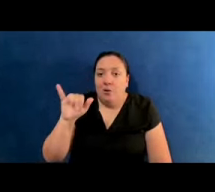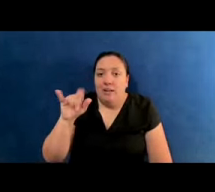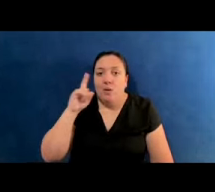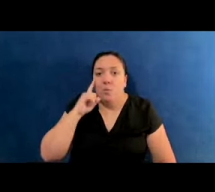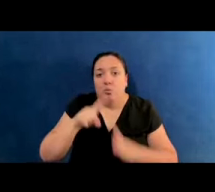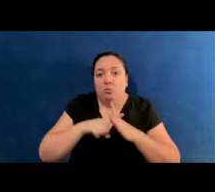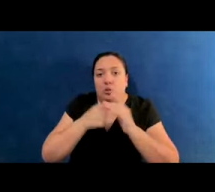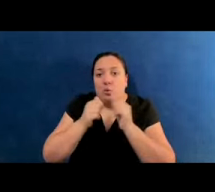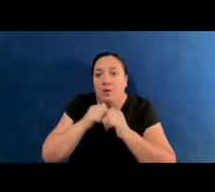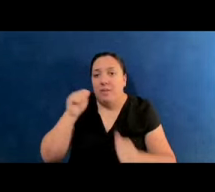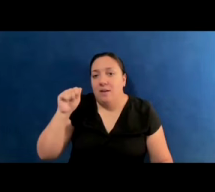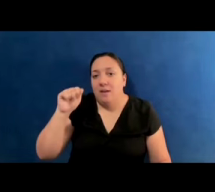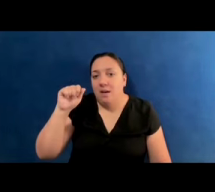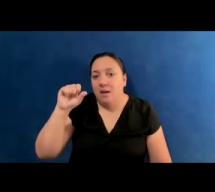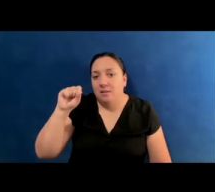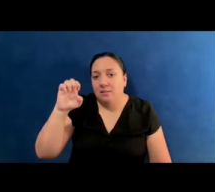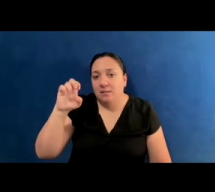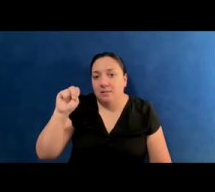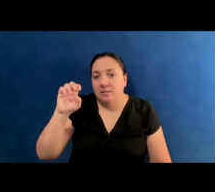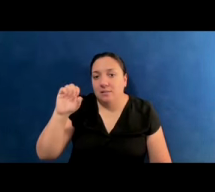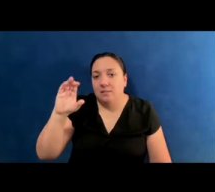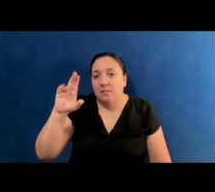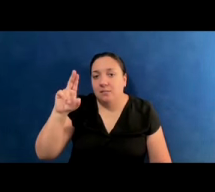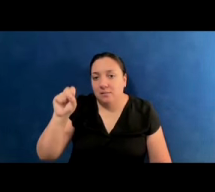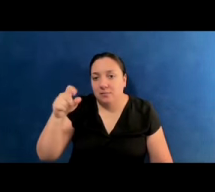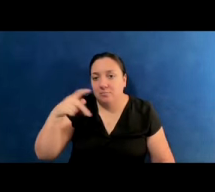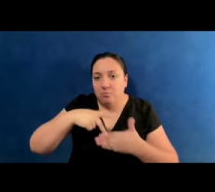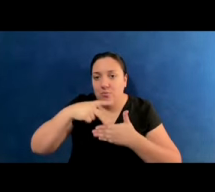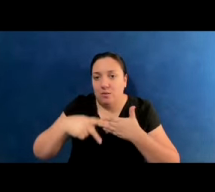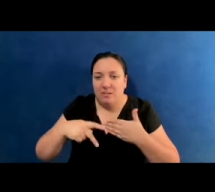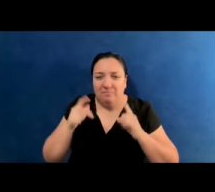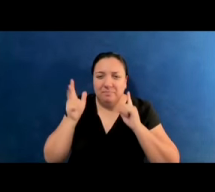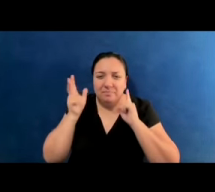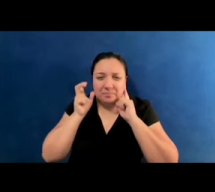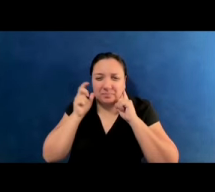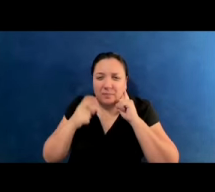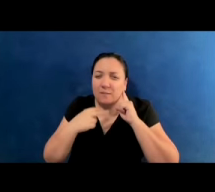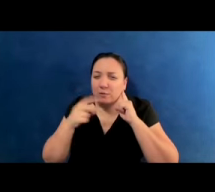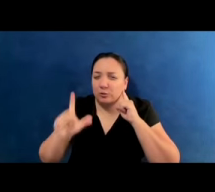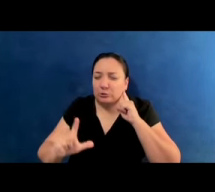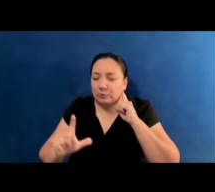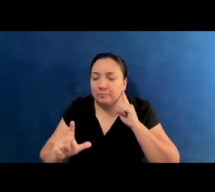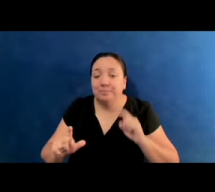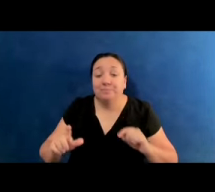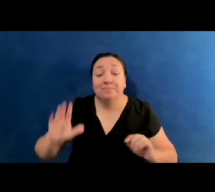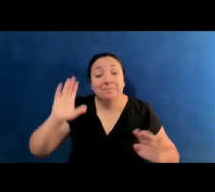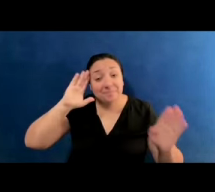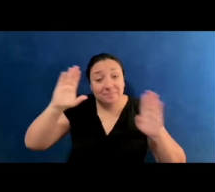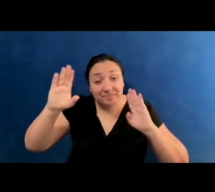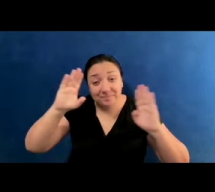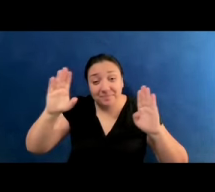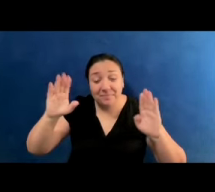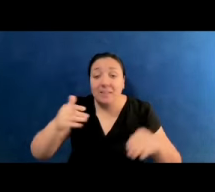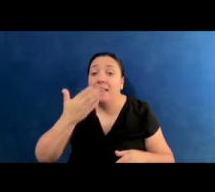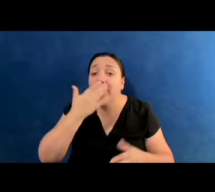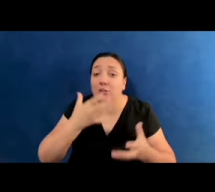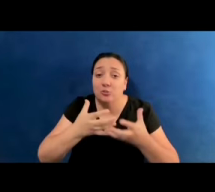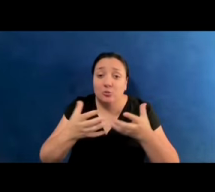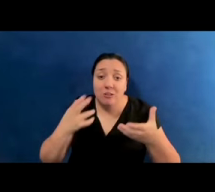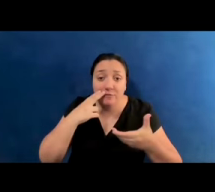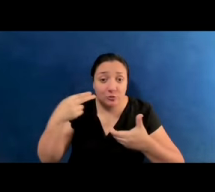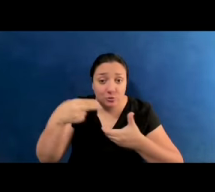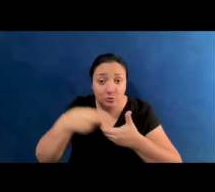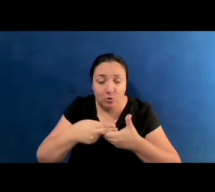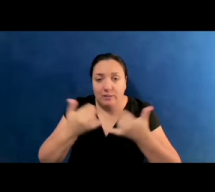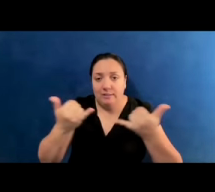Ascensus platform. Thank you, Jody. So hello, everyone, and thank you so much for attending. If we go to the next